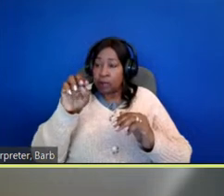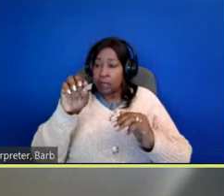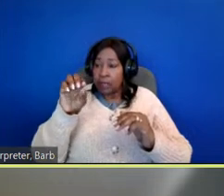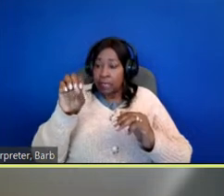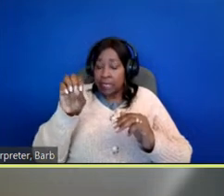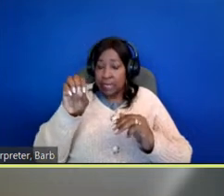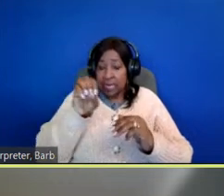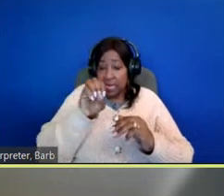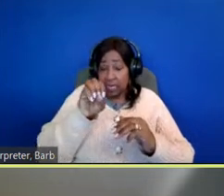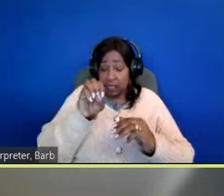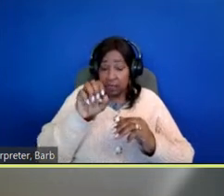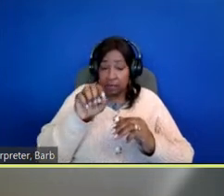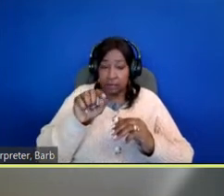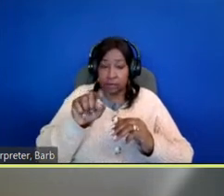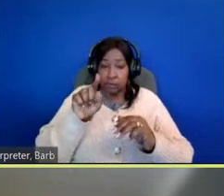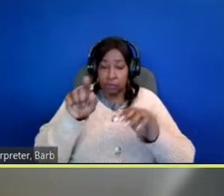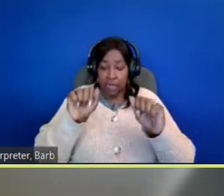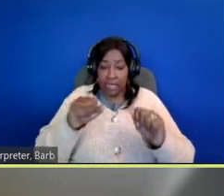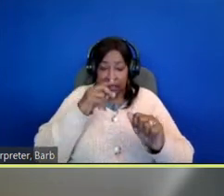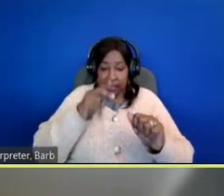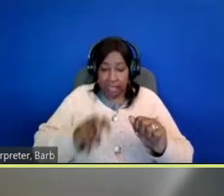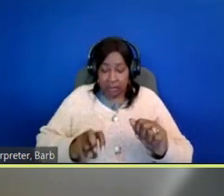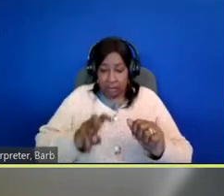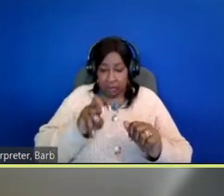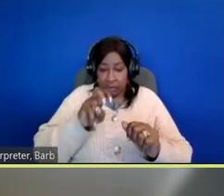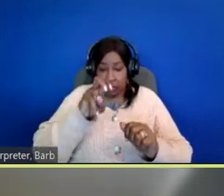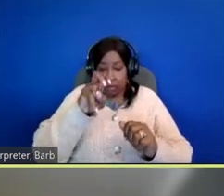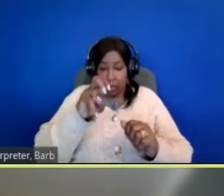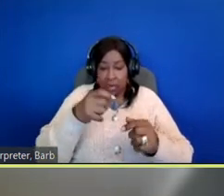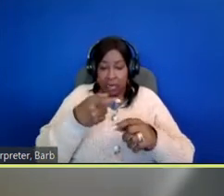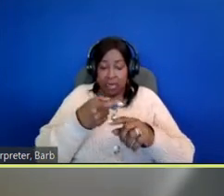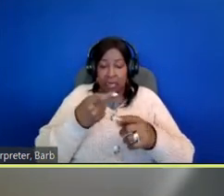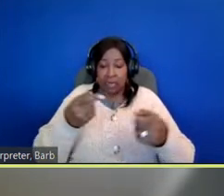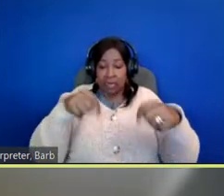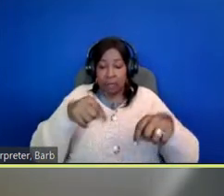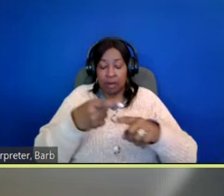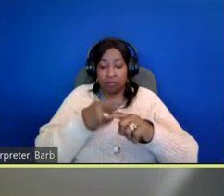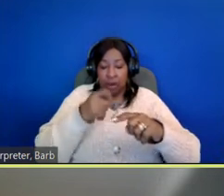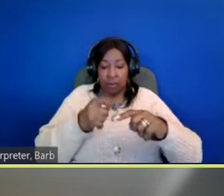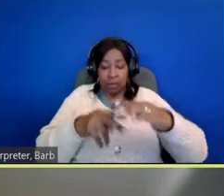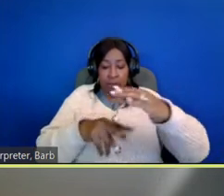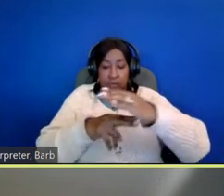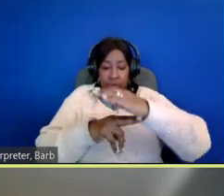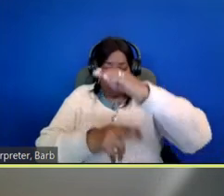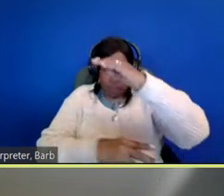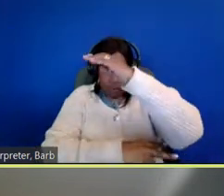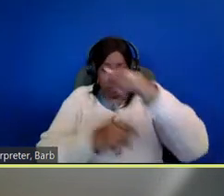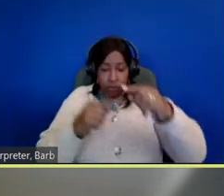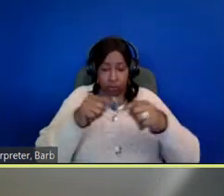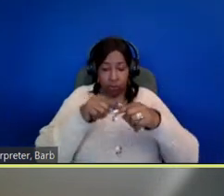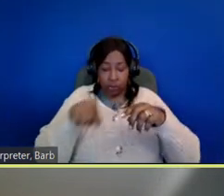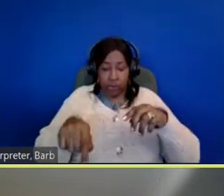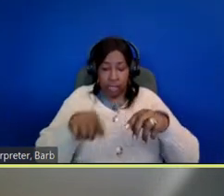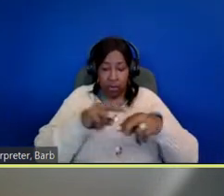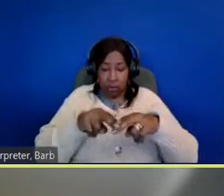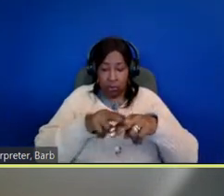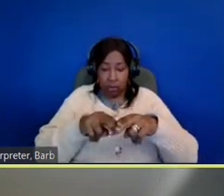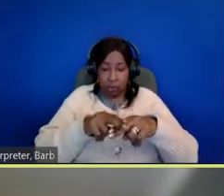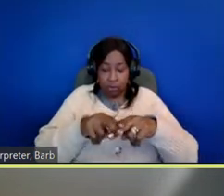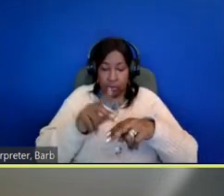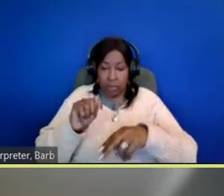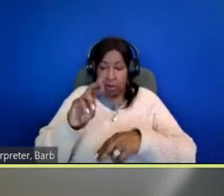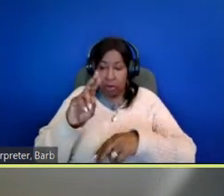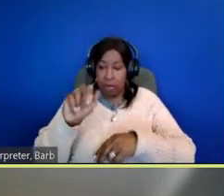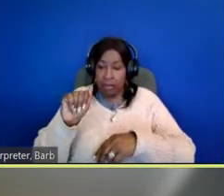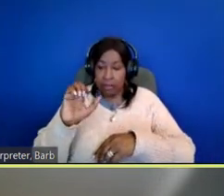can see the stairwell coming from the bridge level down to track level, and then the top of the building is the top of the elevator tower.